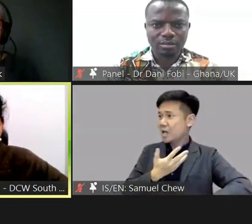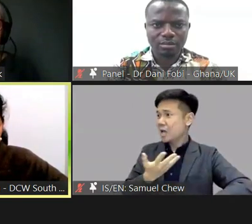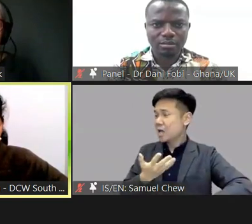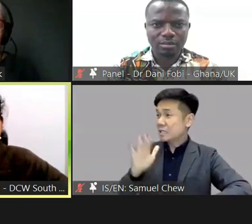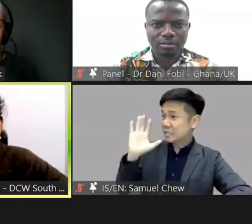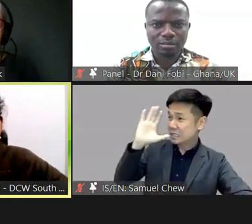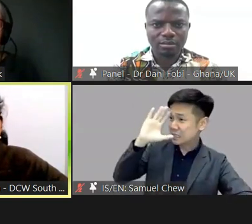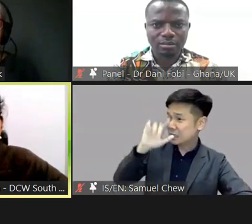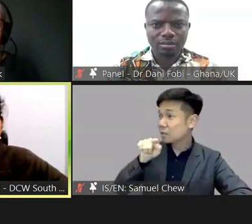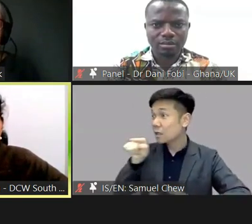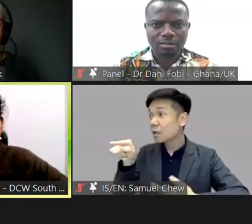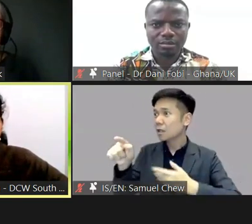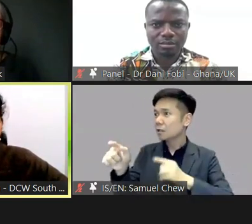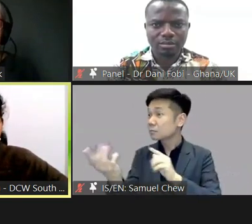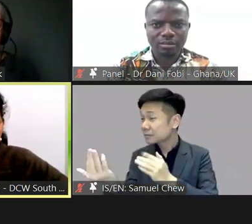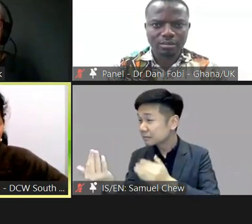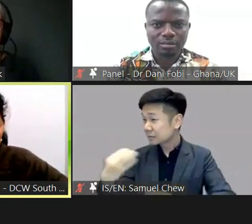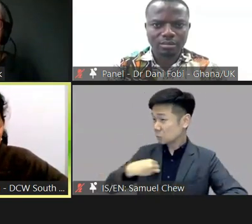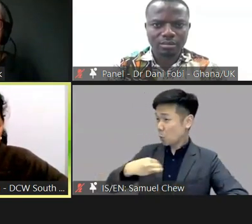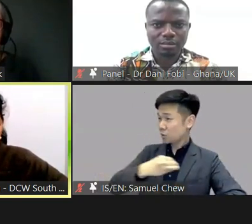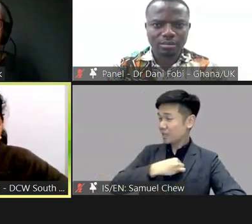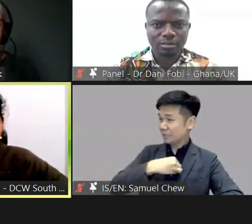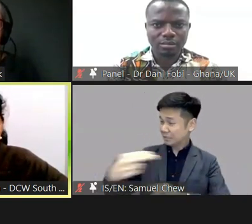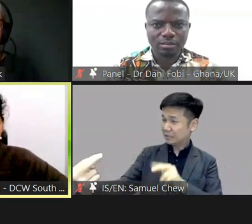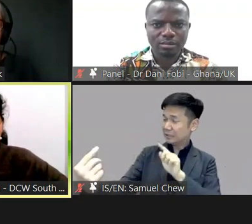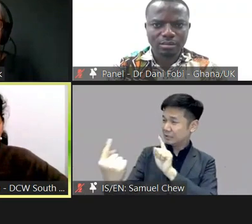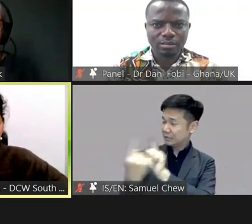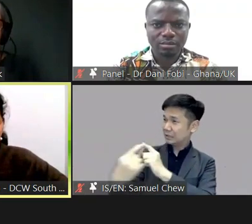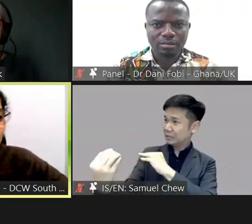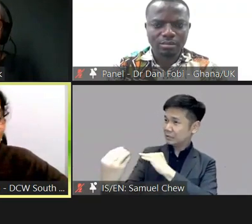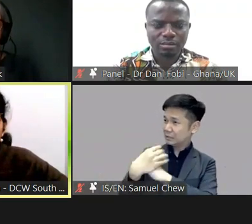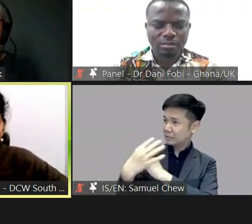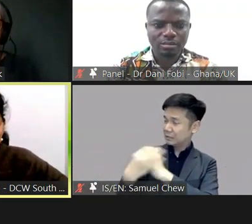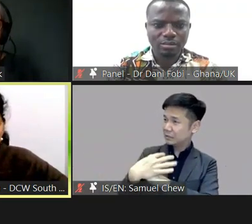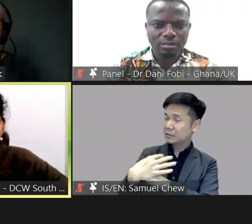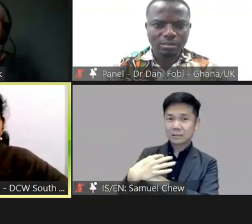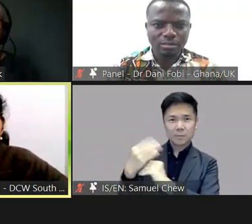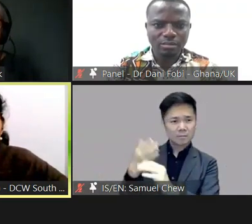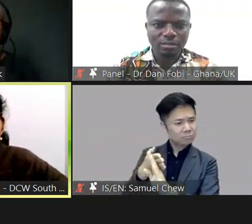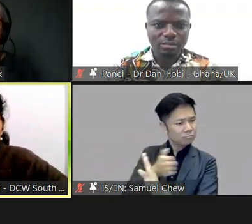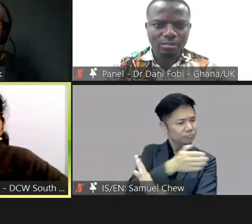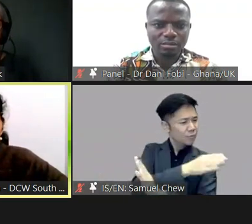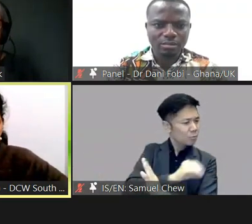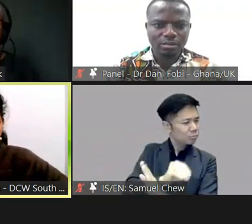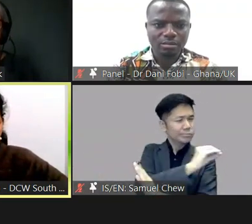the options that a child possibly has in front of them without